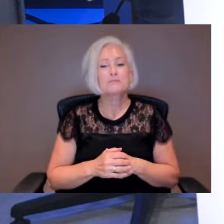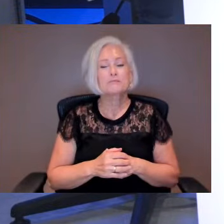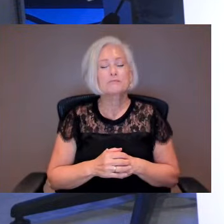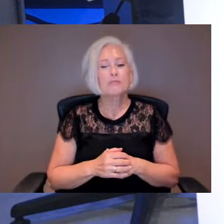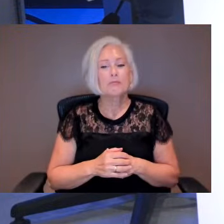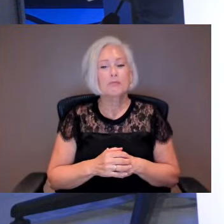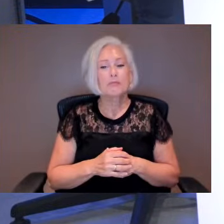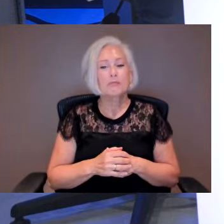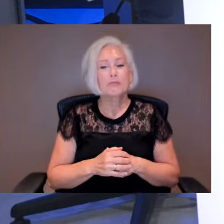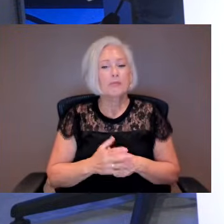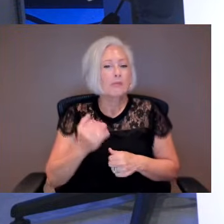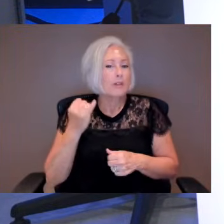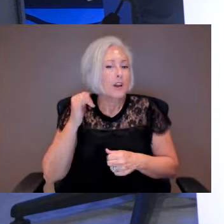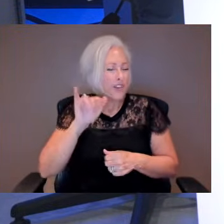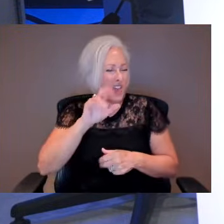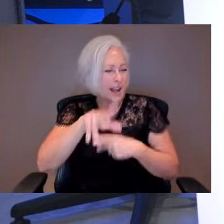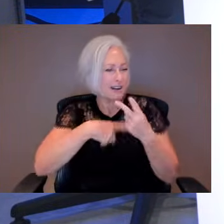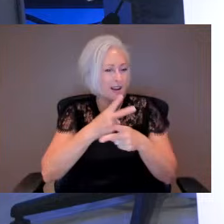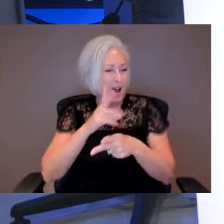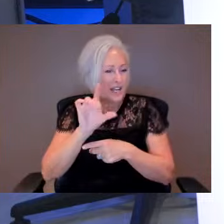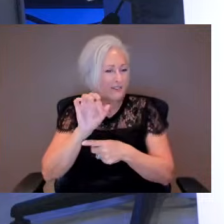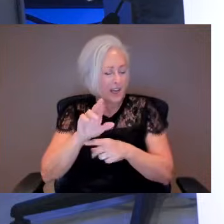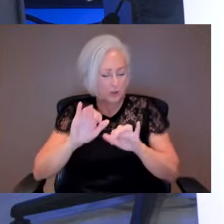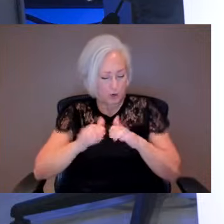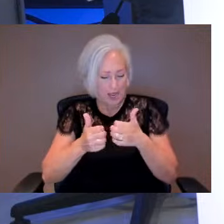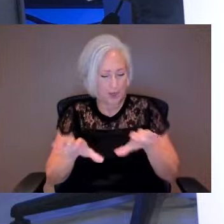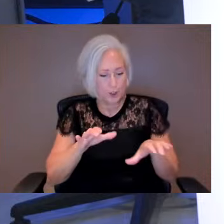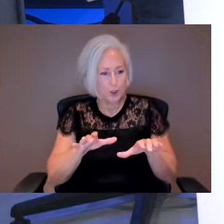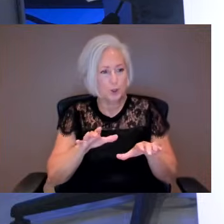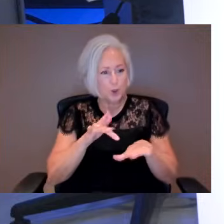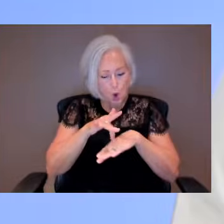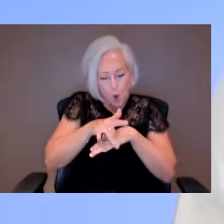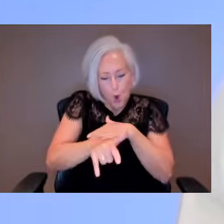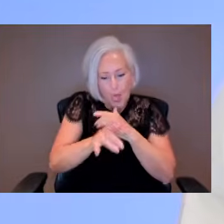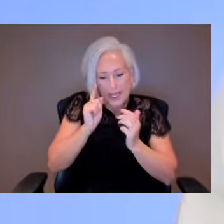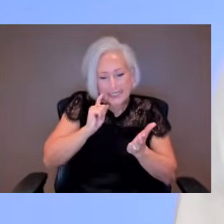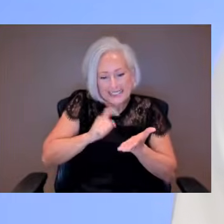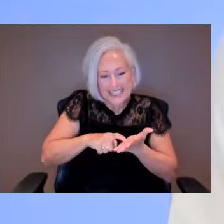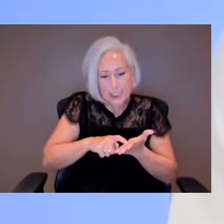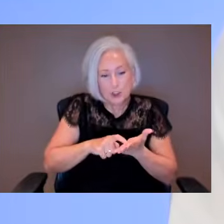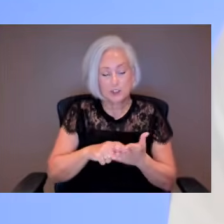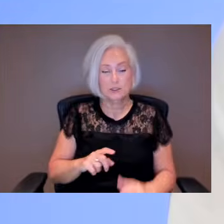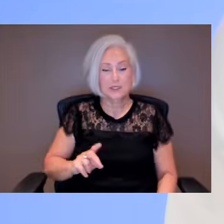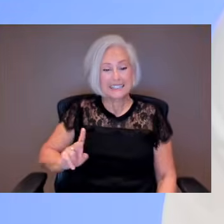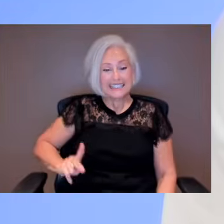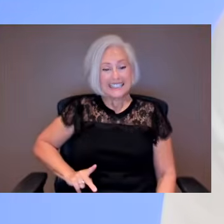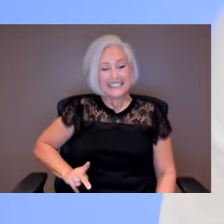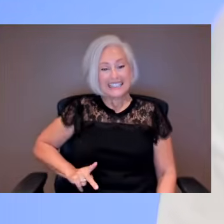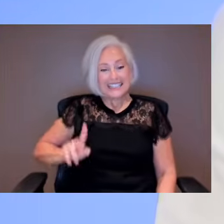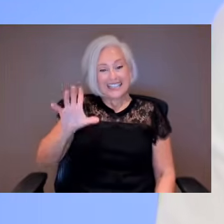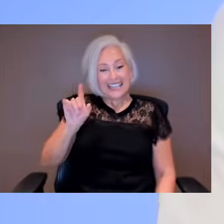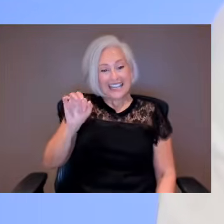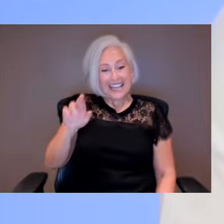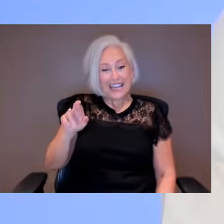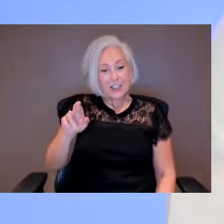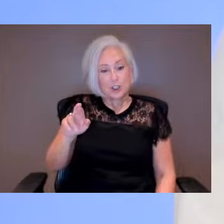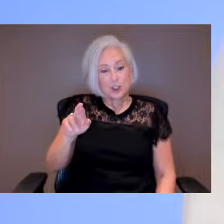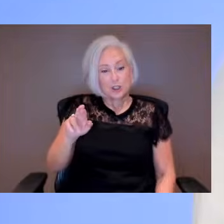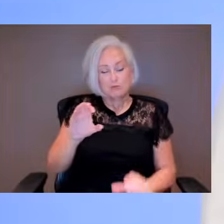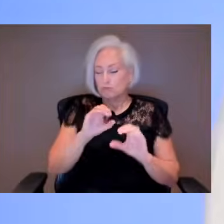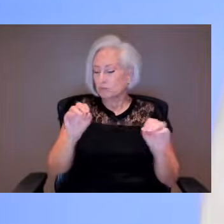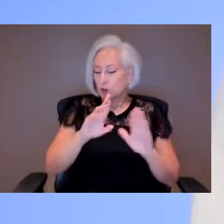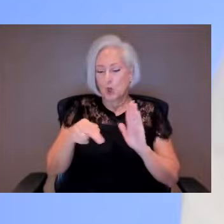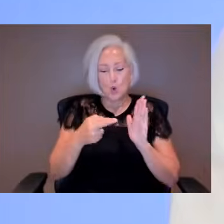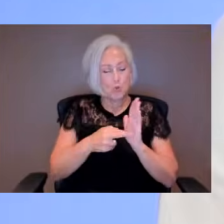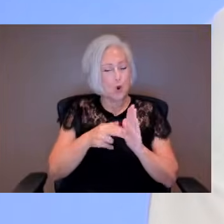it comes to this type of cancer and just kidney health in general? Yeah, so in kidney cancer, there's really not a role for early detection. There's